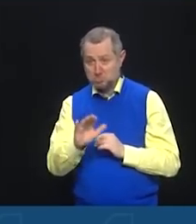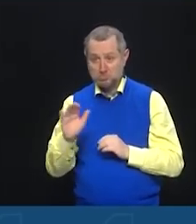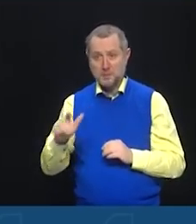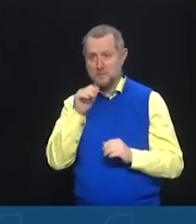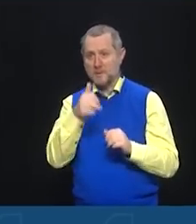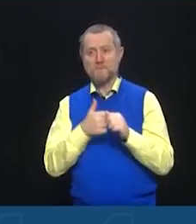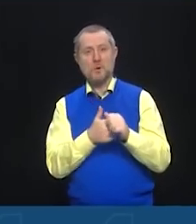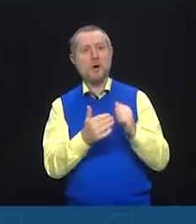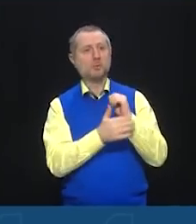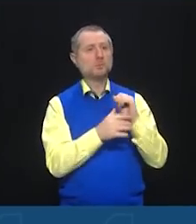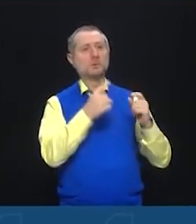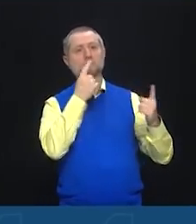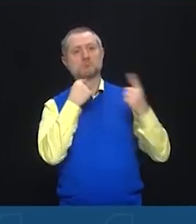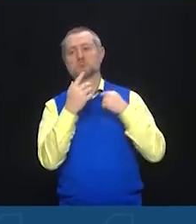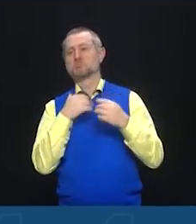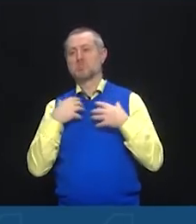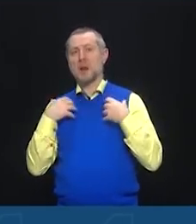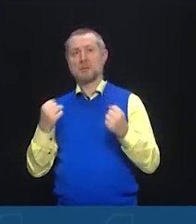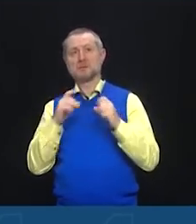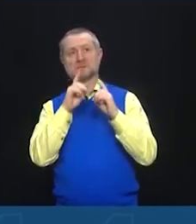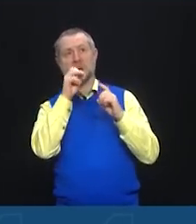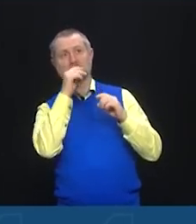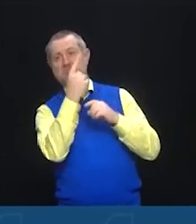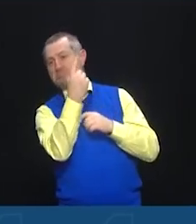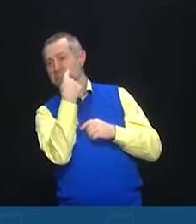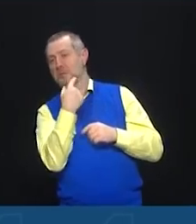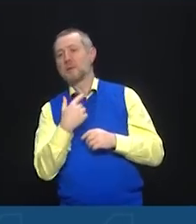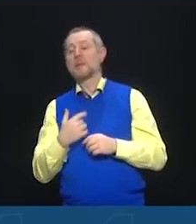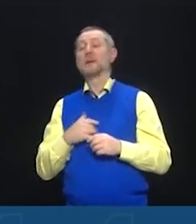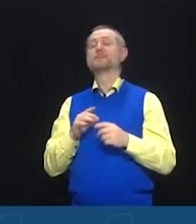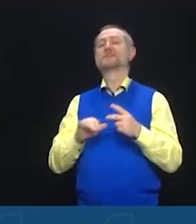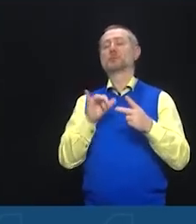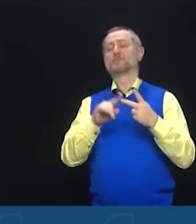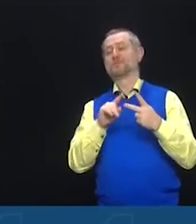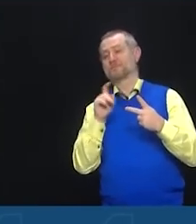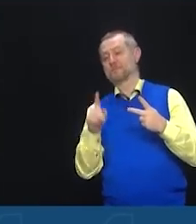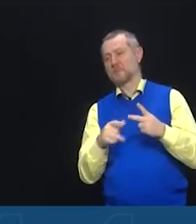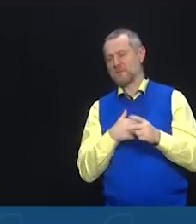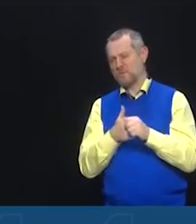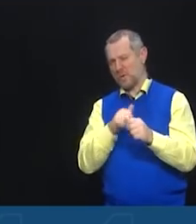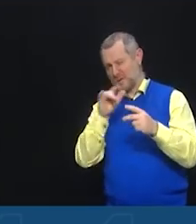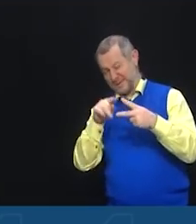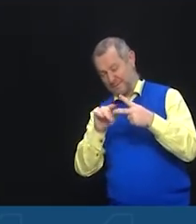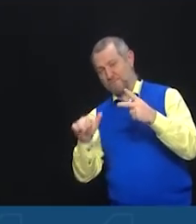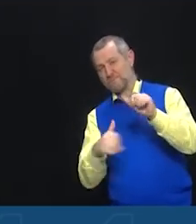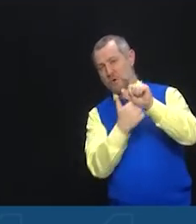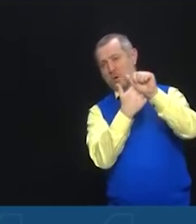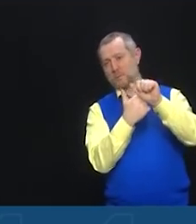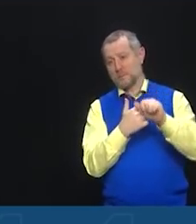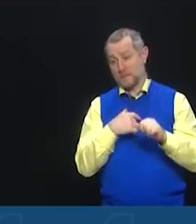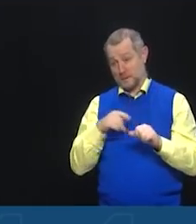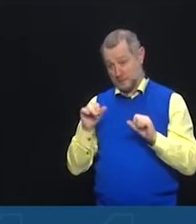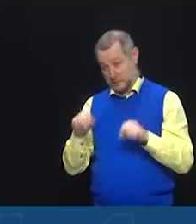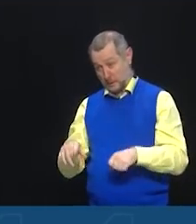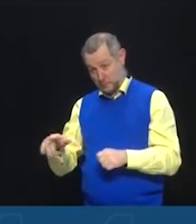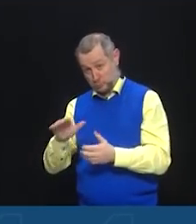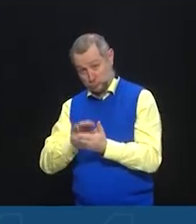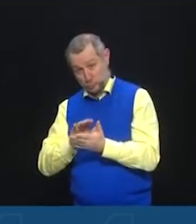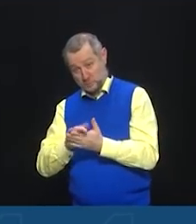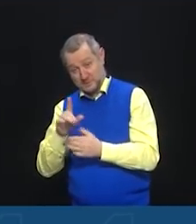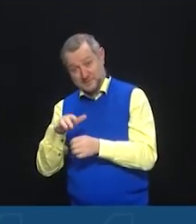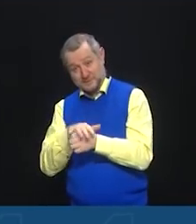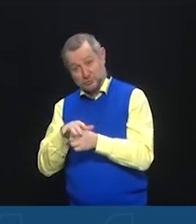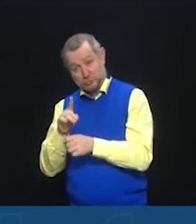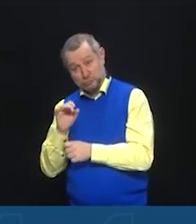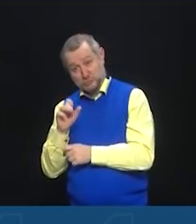governments, health departments rather? And also, just to follow up on that, can school districts or even individual